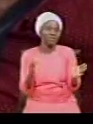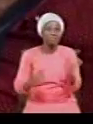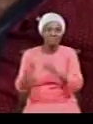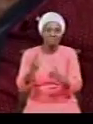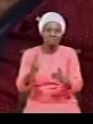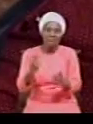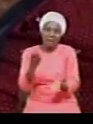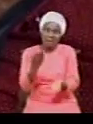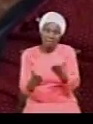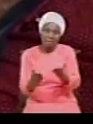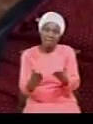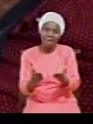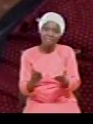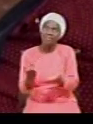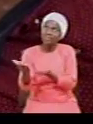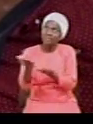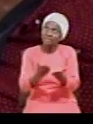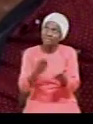might serve him